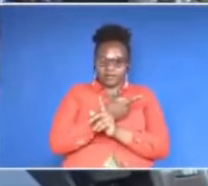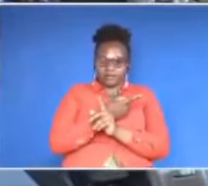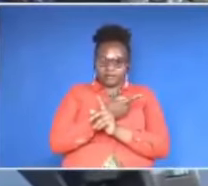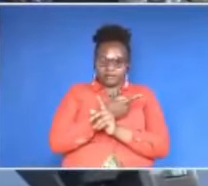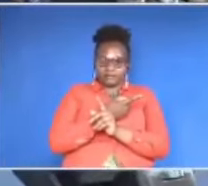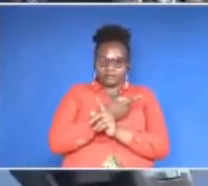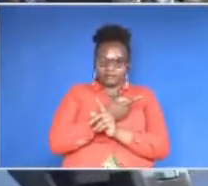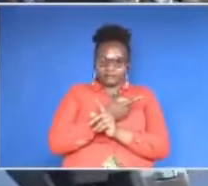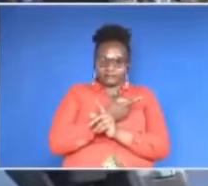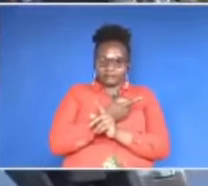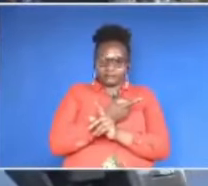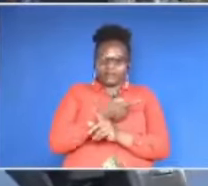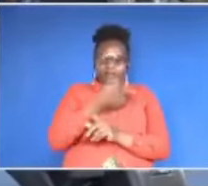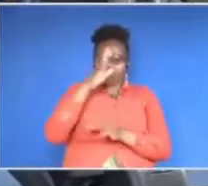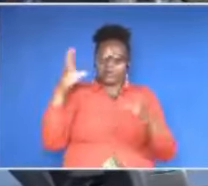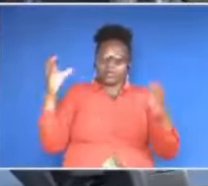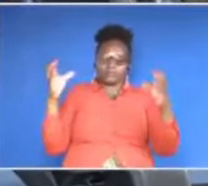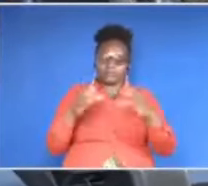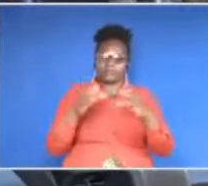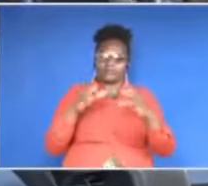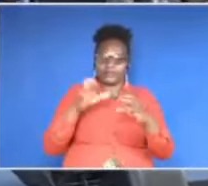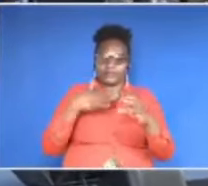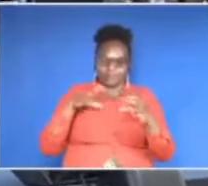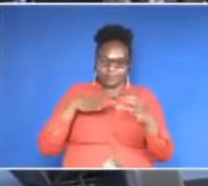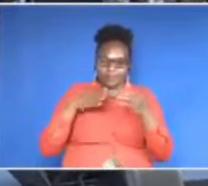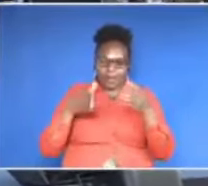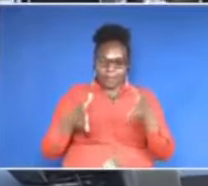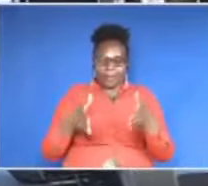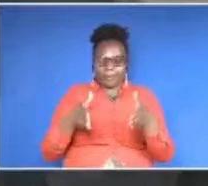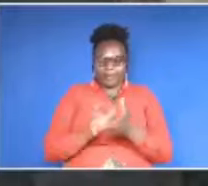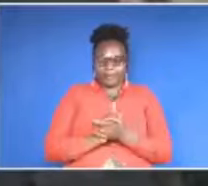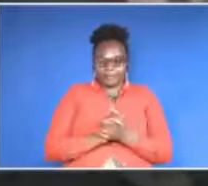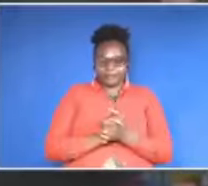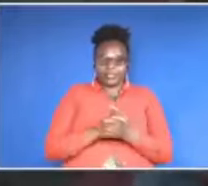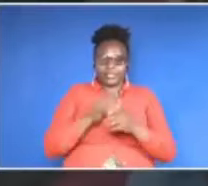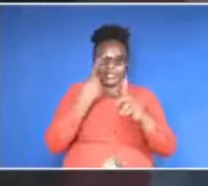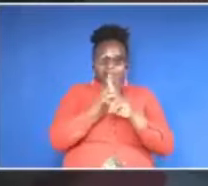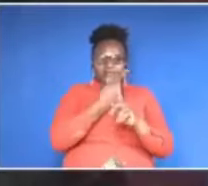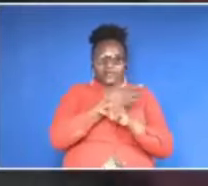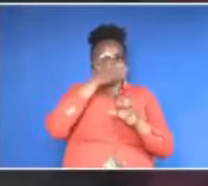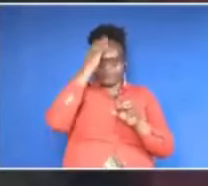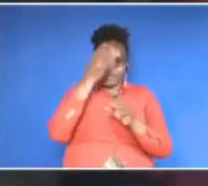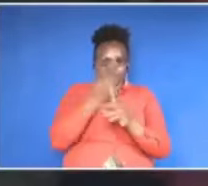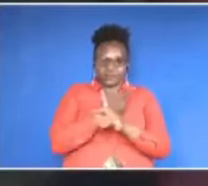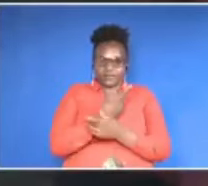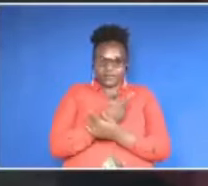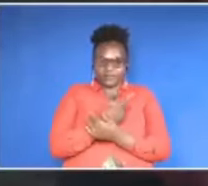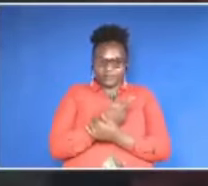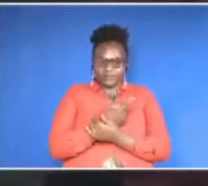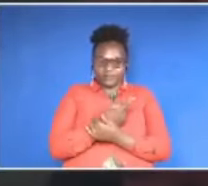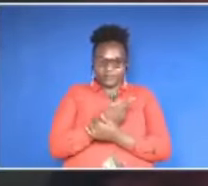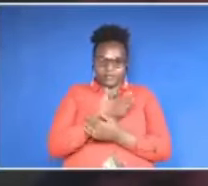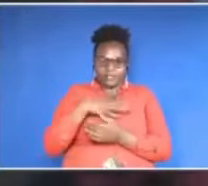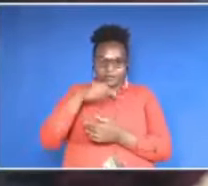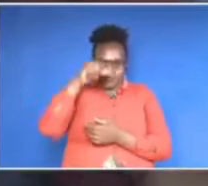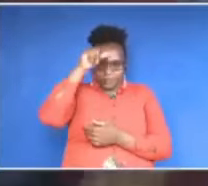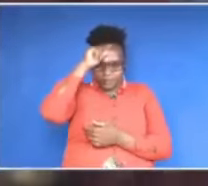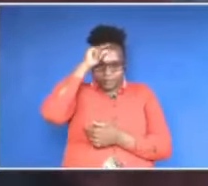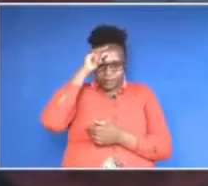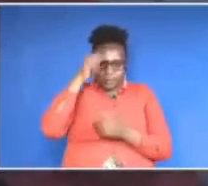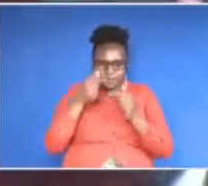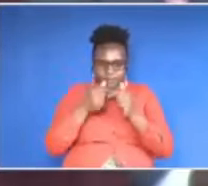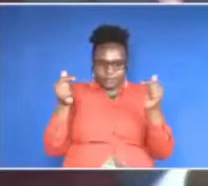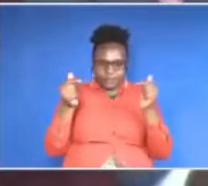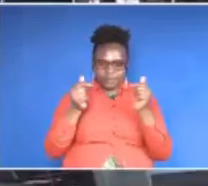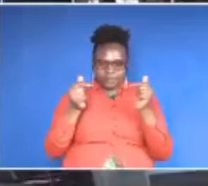gathered his army here. Mungu amekusanya jeshi lake hapa, watu kutoka imani tofauti. People in government, people in the